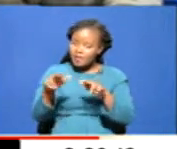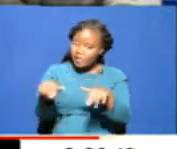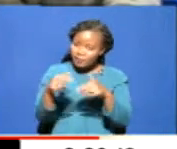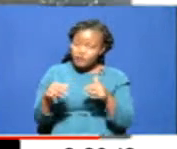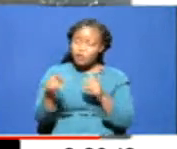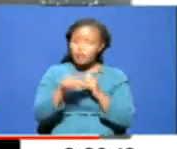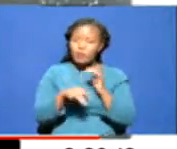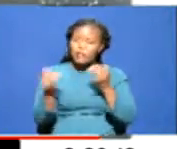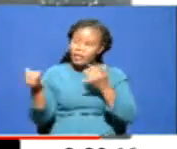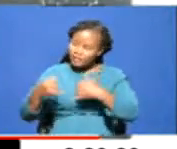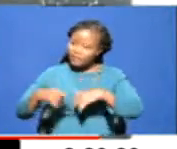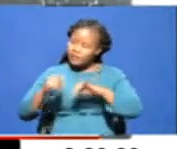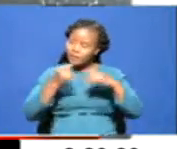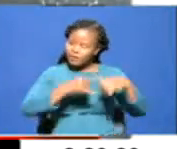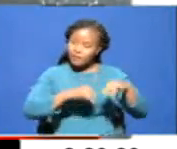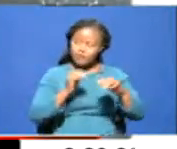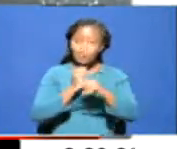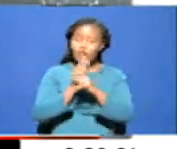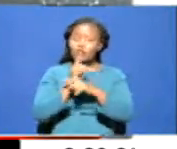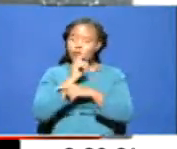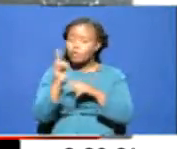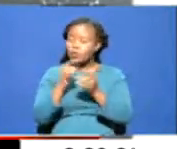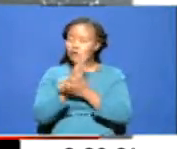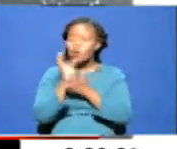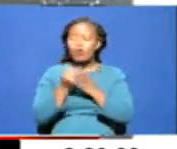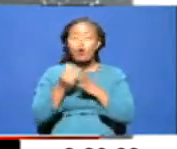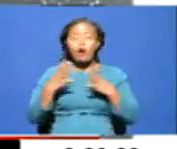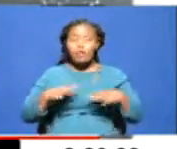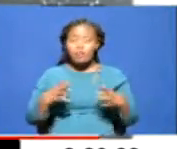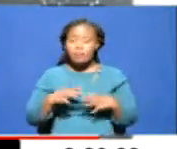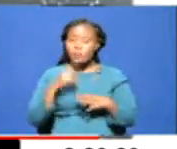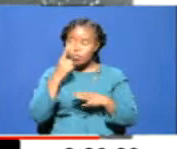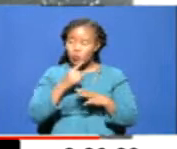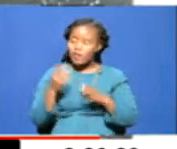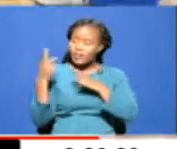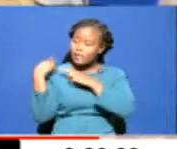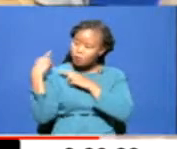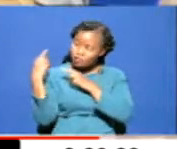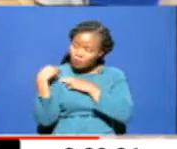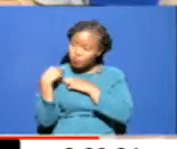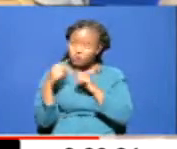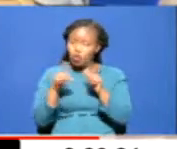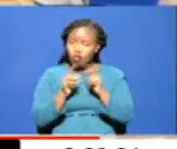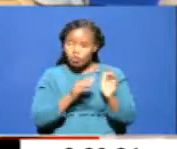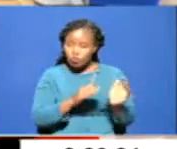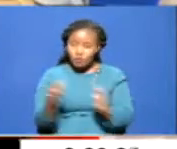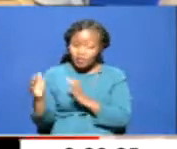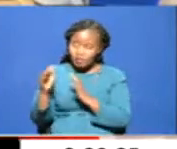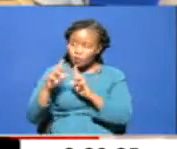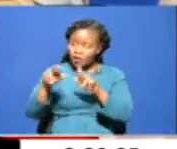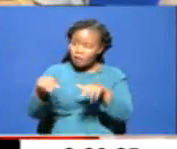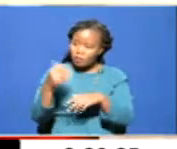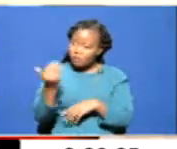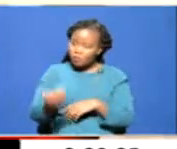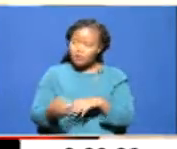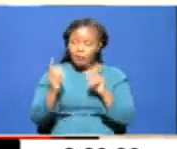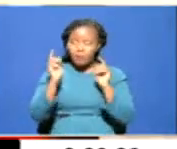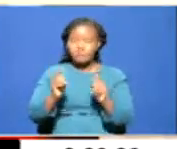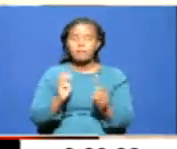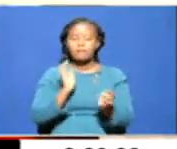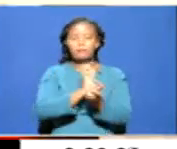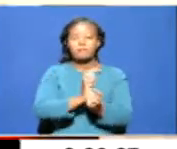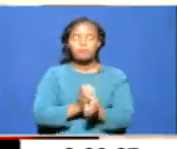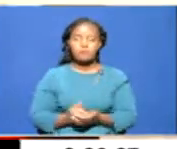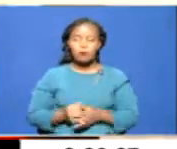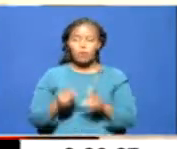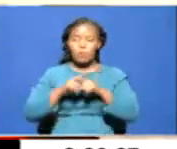that every person who is involved in this chain of abuse of a child is brought to book. IJM senior manager has faulted